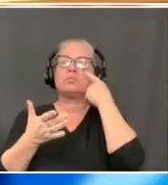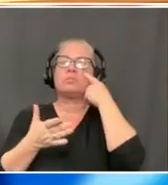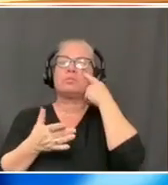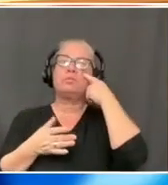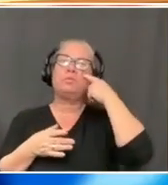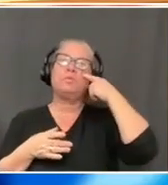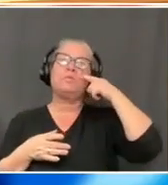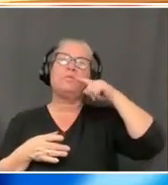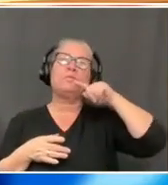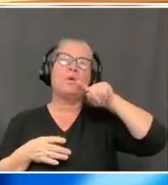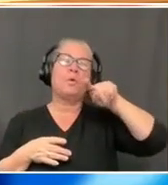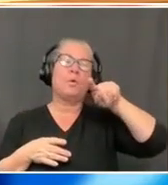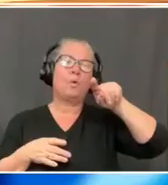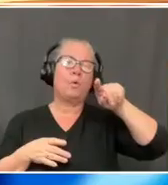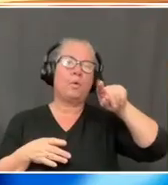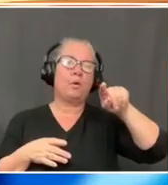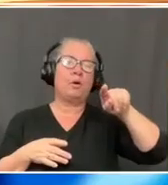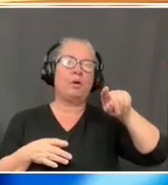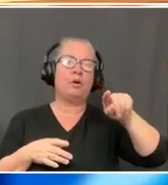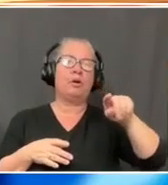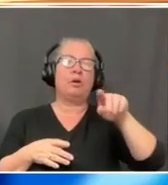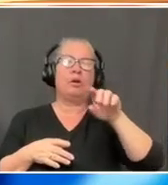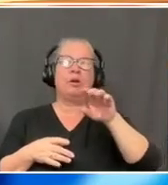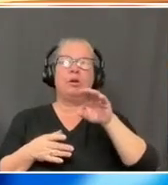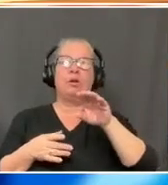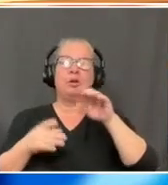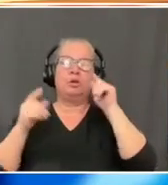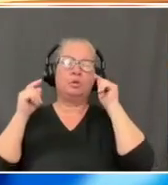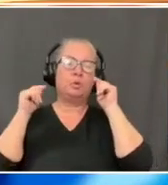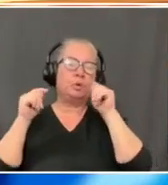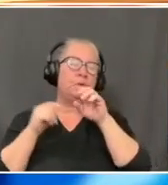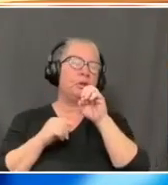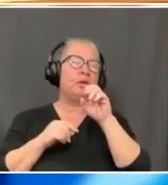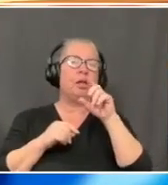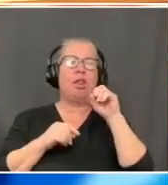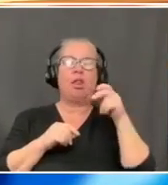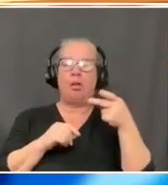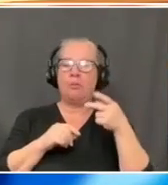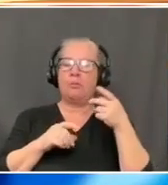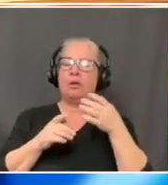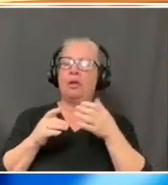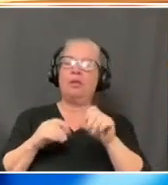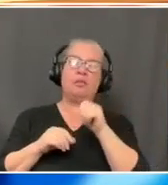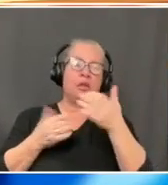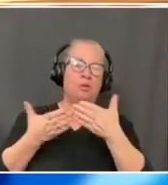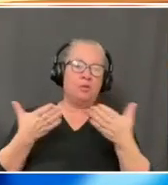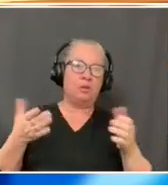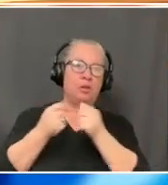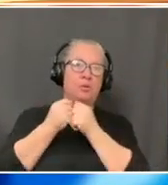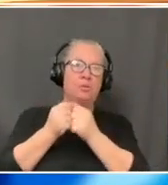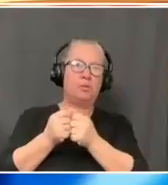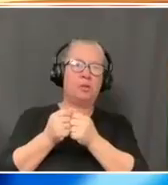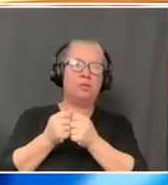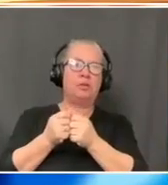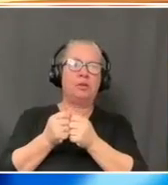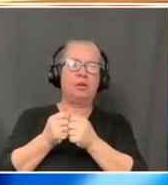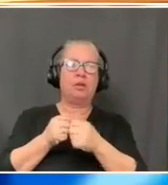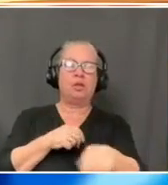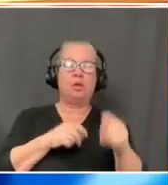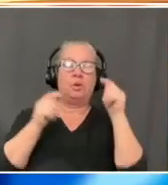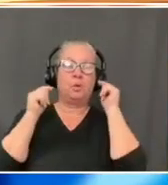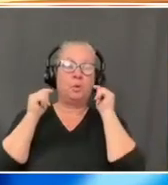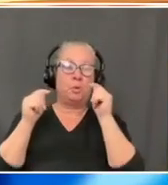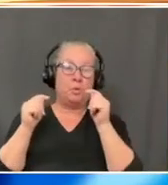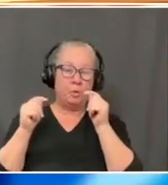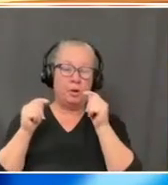to schools who are able to be able to do their locally designed. I think the other thing too with tutoring, remember that there was initially the ESSER